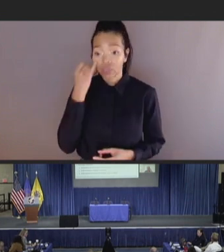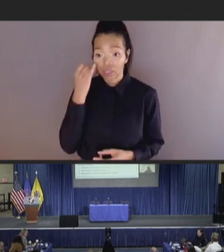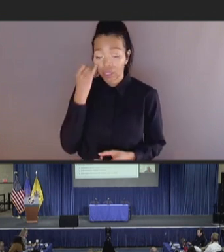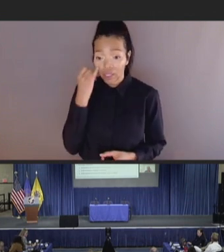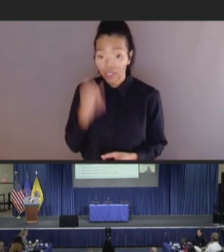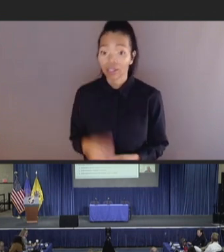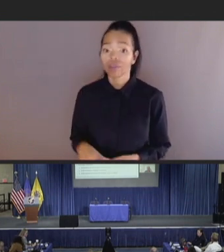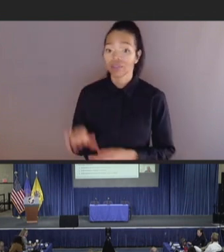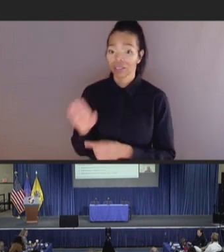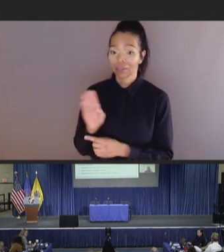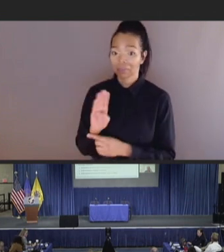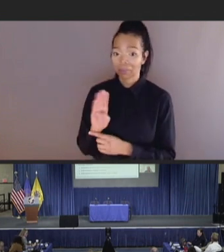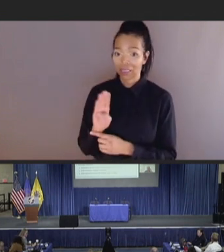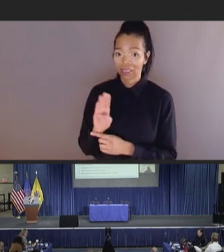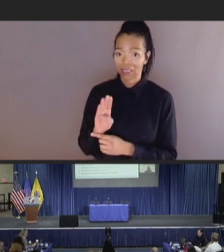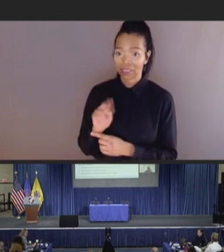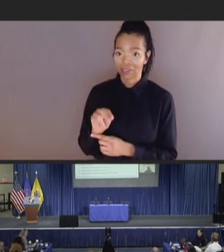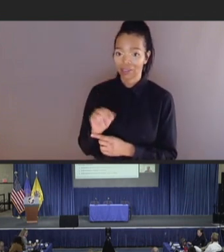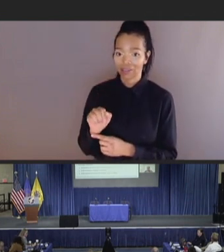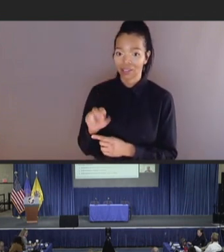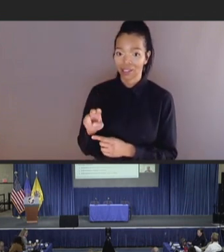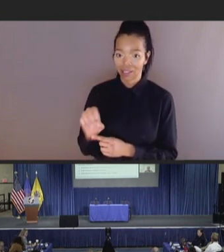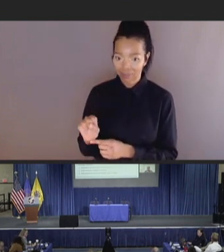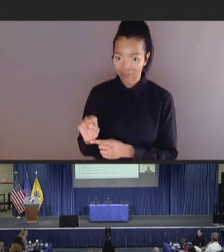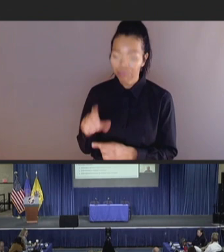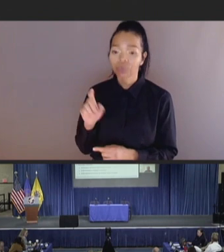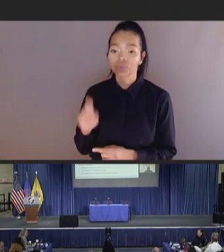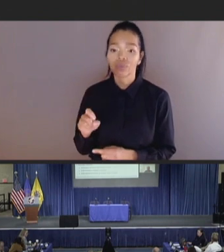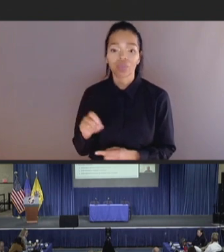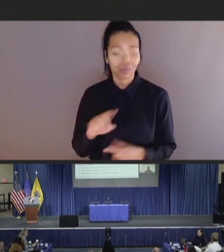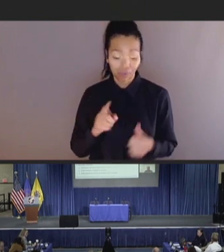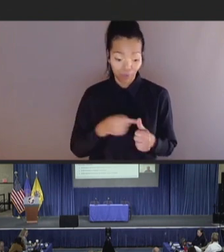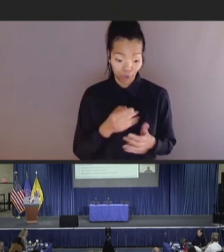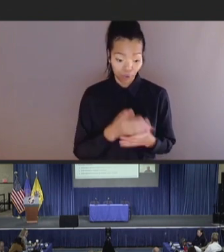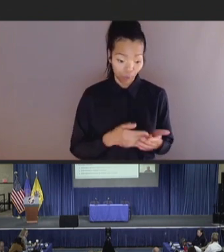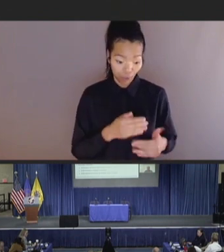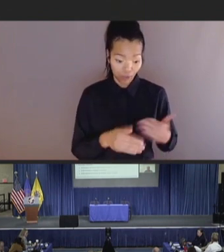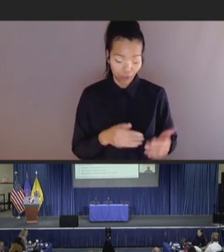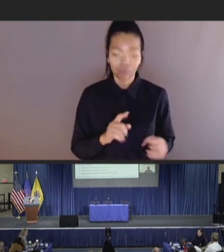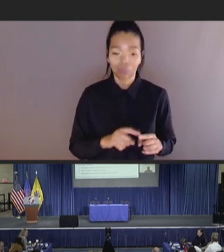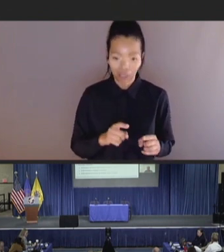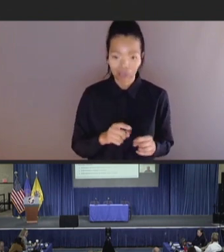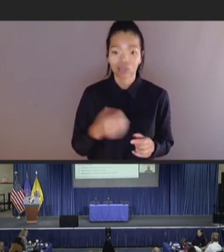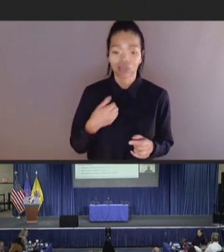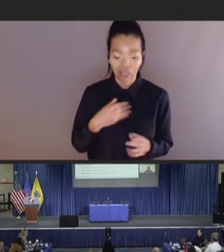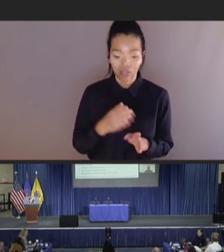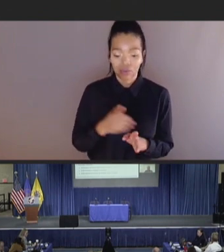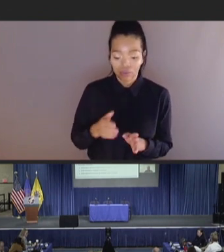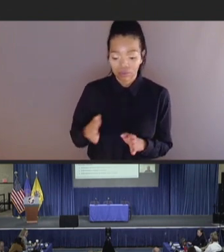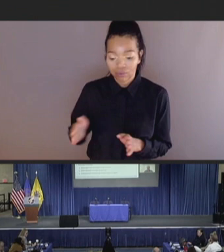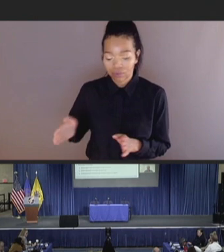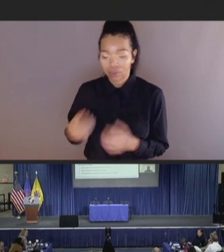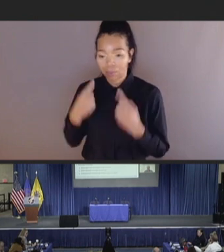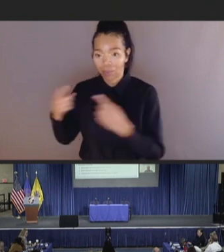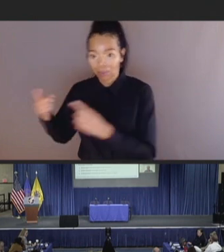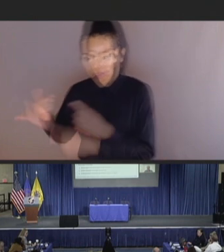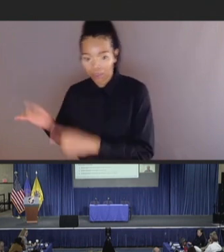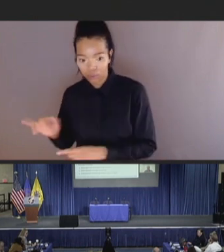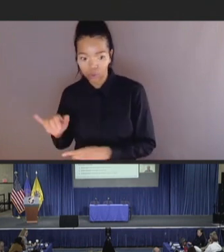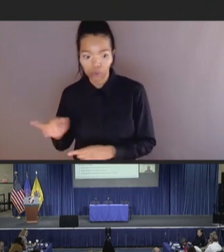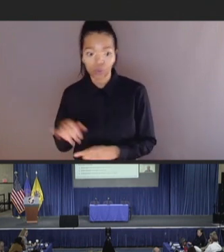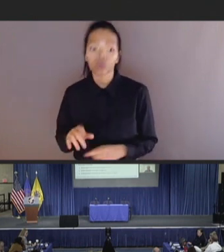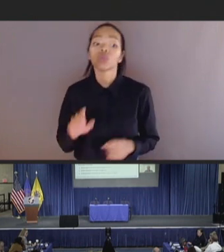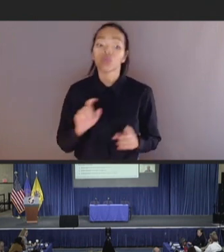BNAbs, you can't just have the first step work. You need to have these successive steps work. And the major concept there is